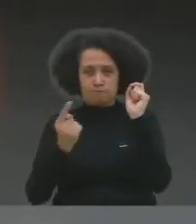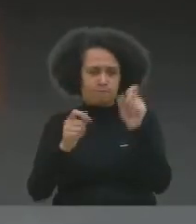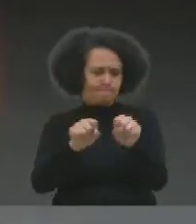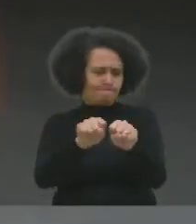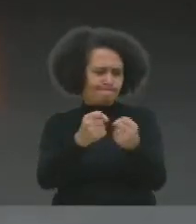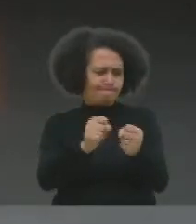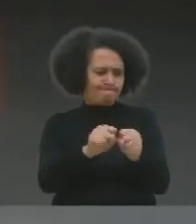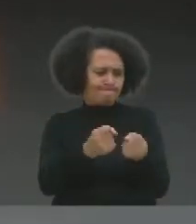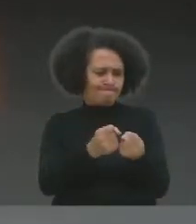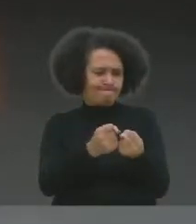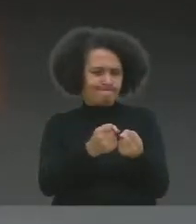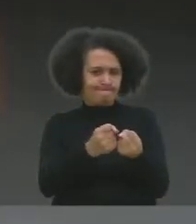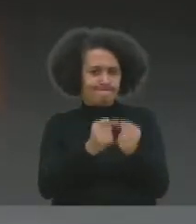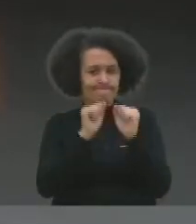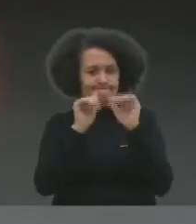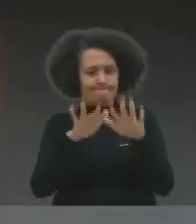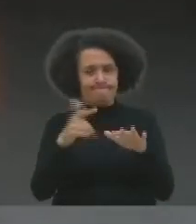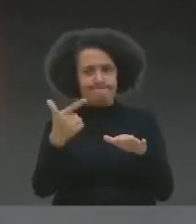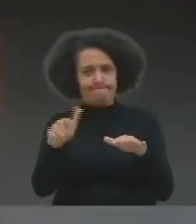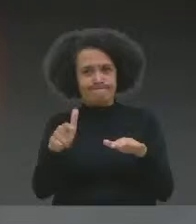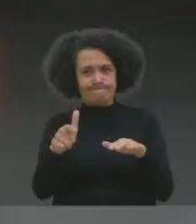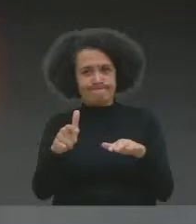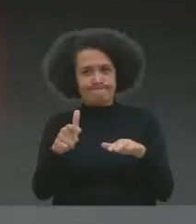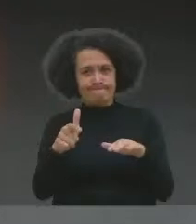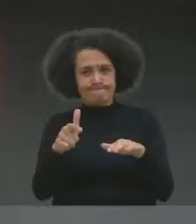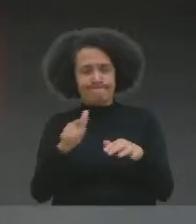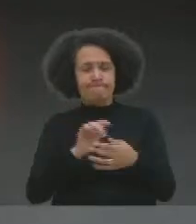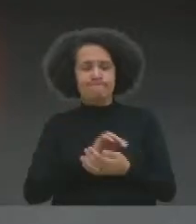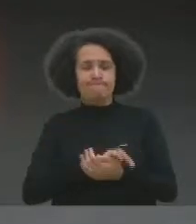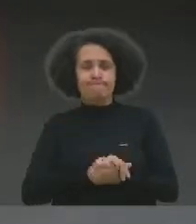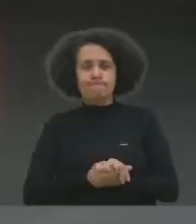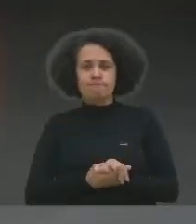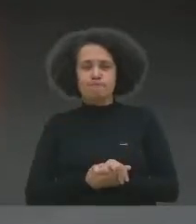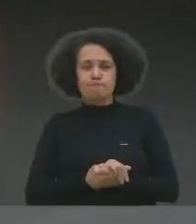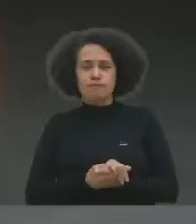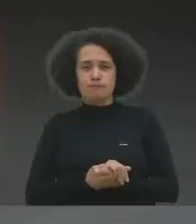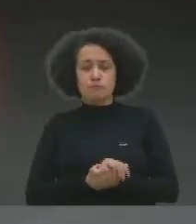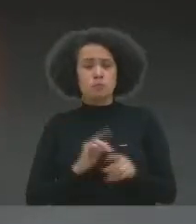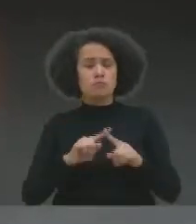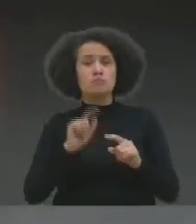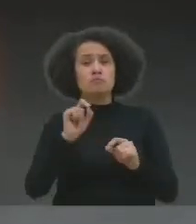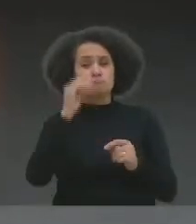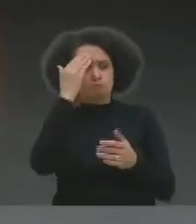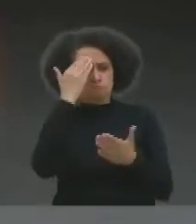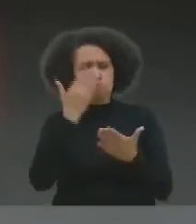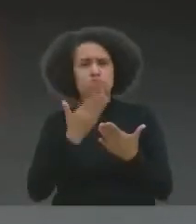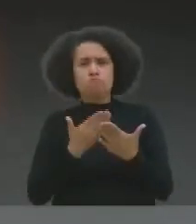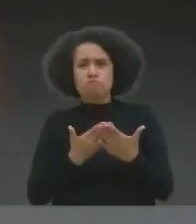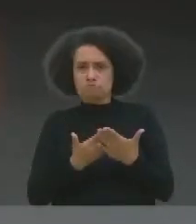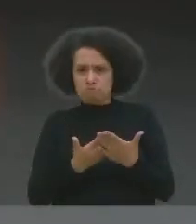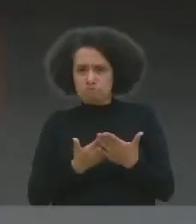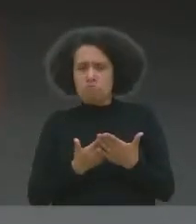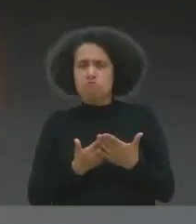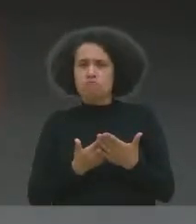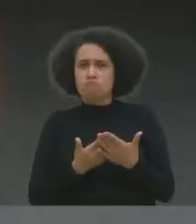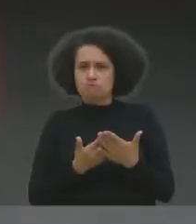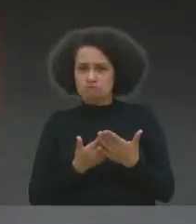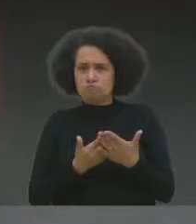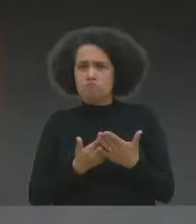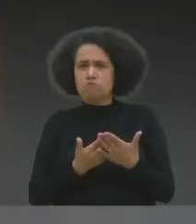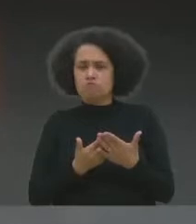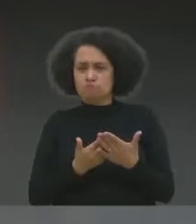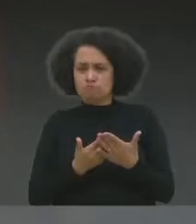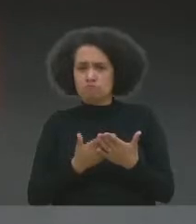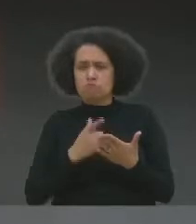destruição, uma desgraça eterna. But for those who have believed, mas para aqueles que creram, they will shine brightly like the splendor